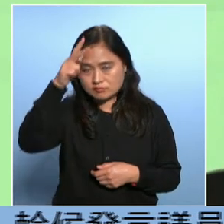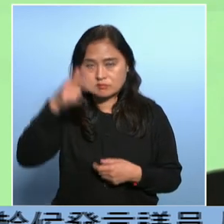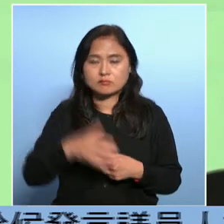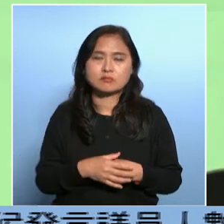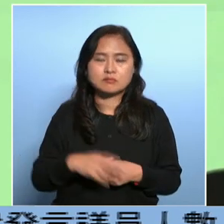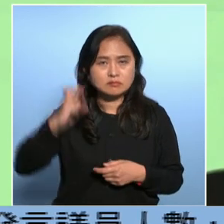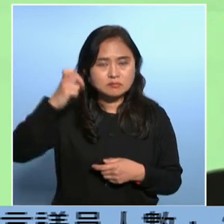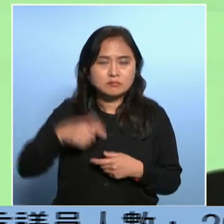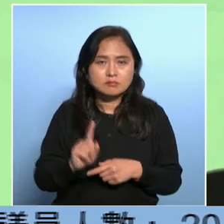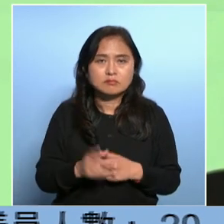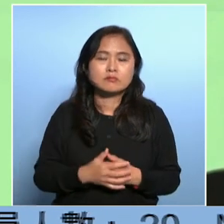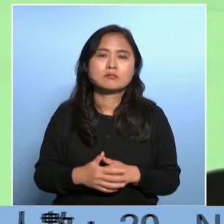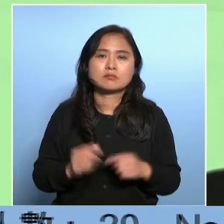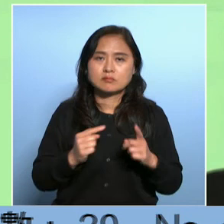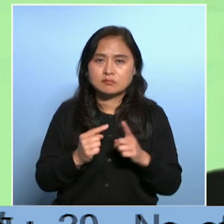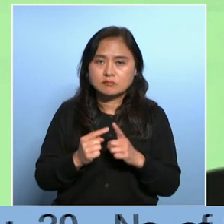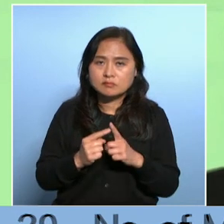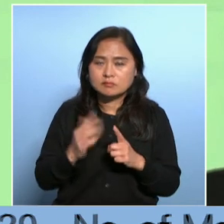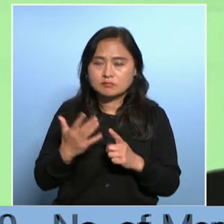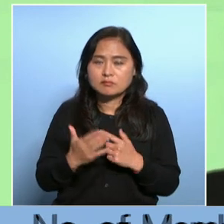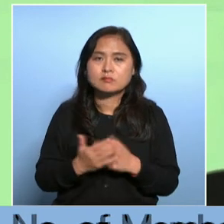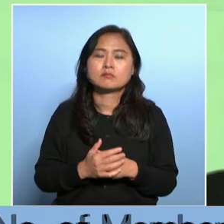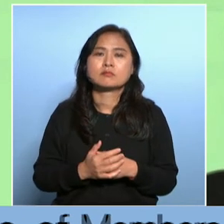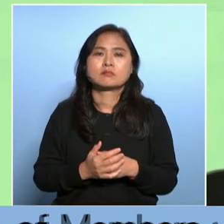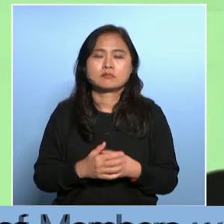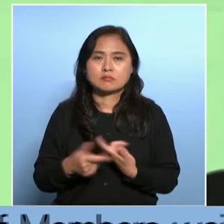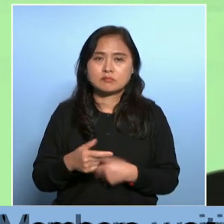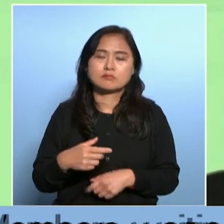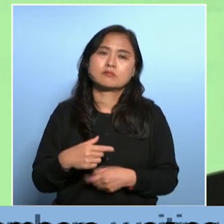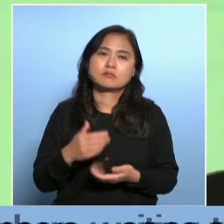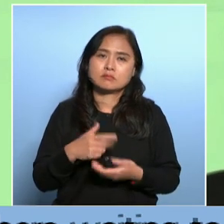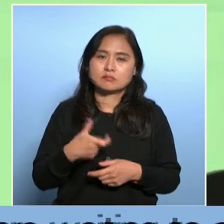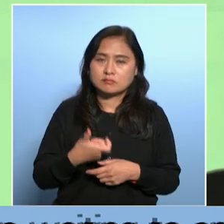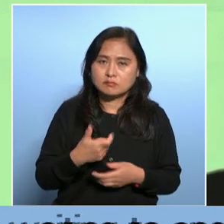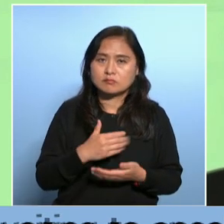be introduced to the Leave Home Safe app.